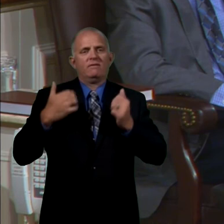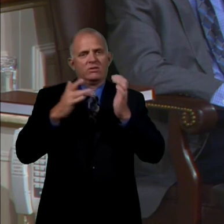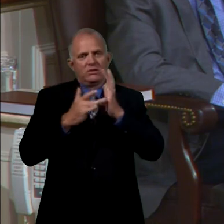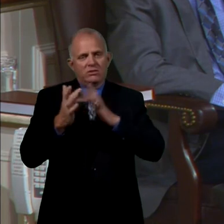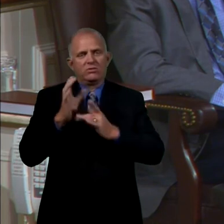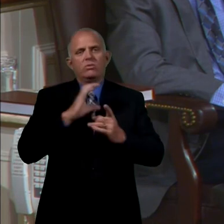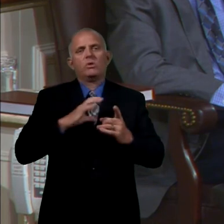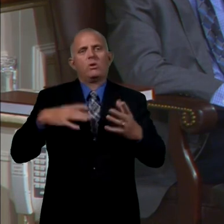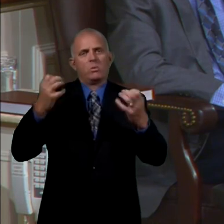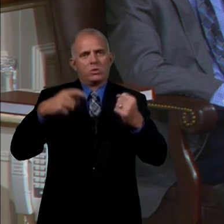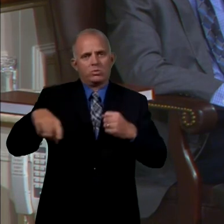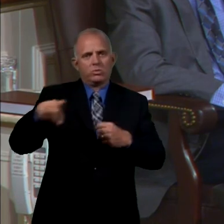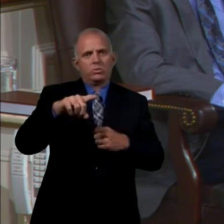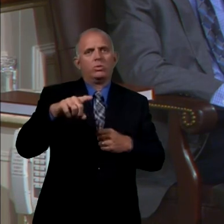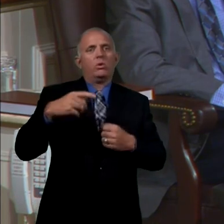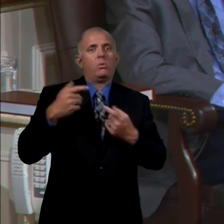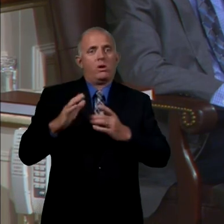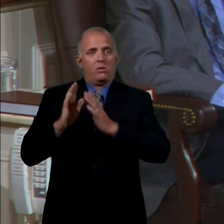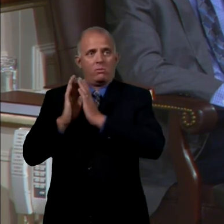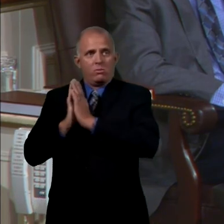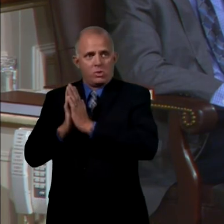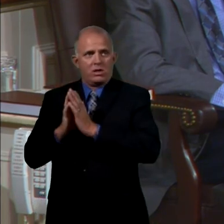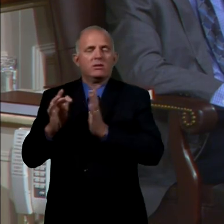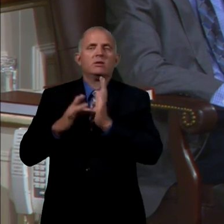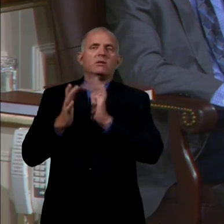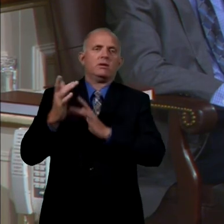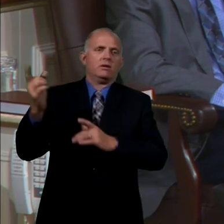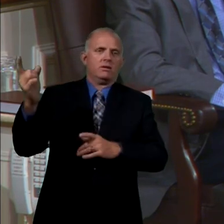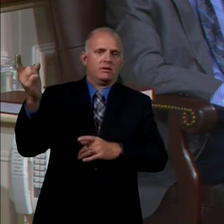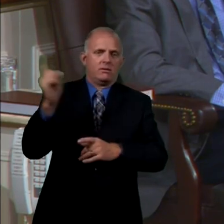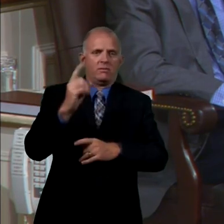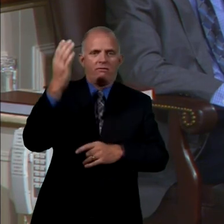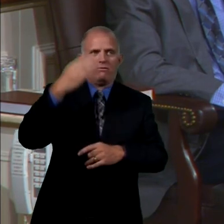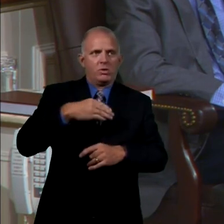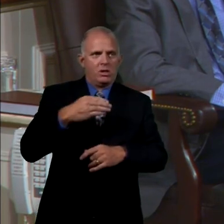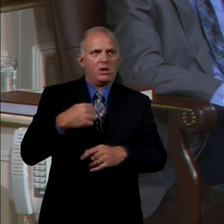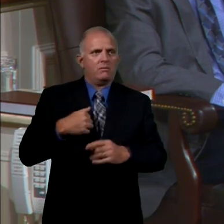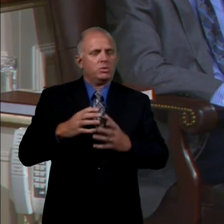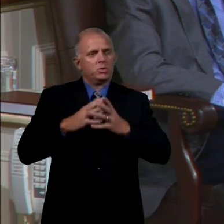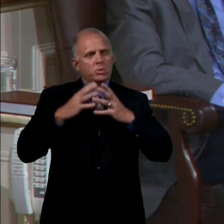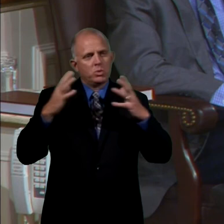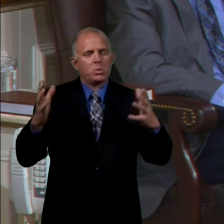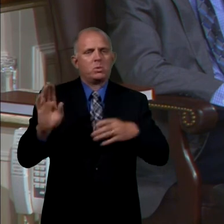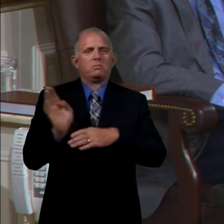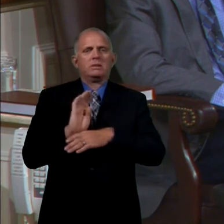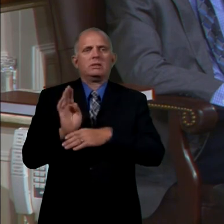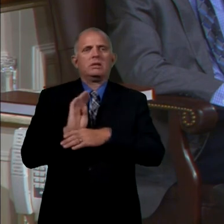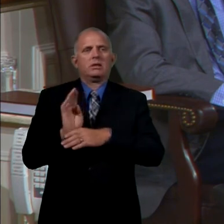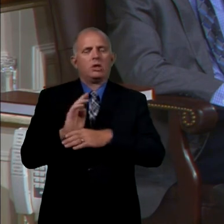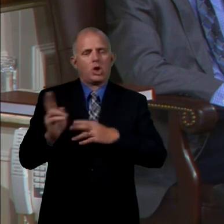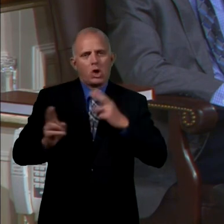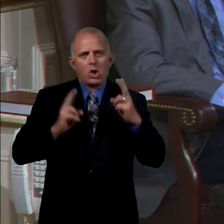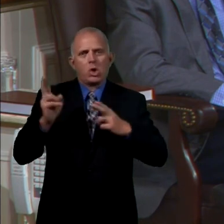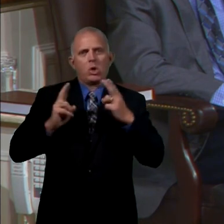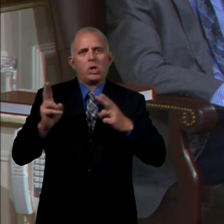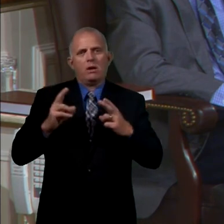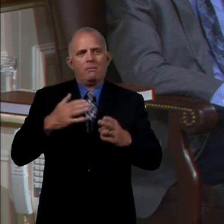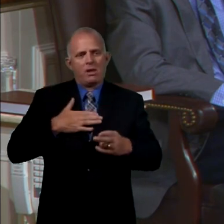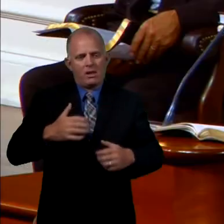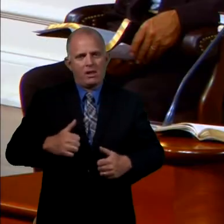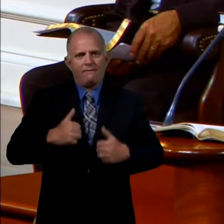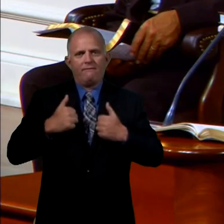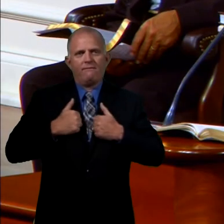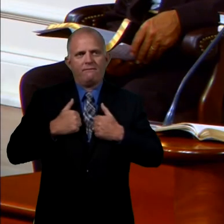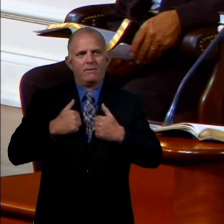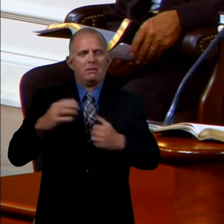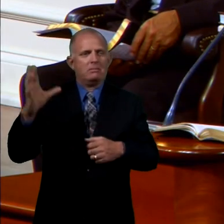in a minute, he wants you to come forward and say, you know what? I've been too hurried in my life to hear about Jesus Christ,